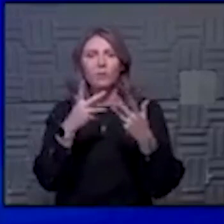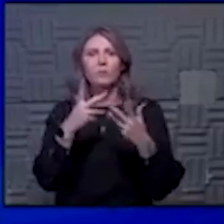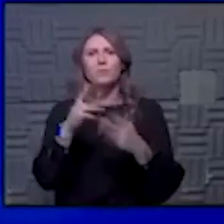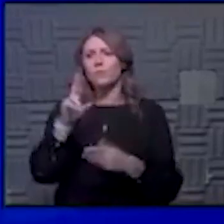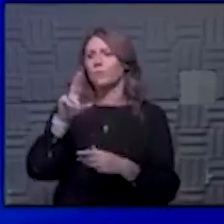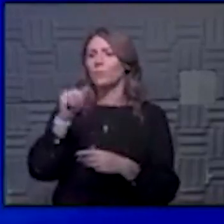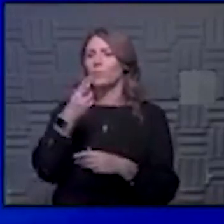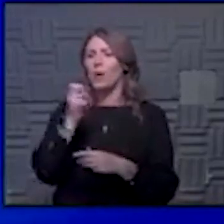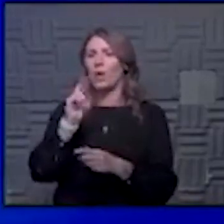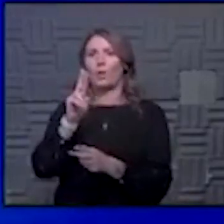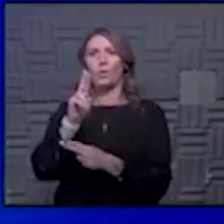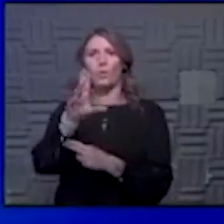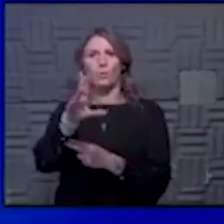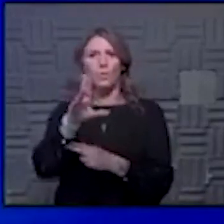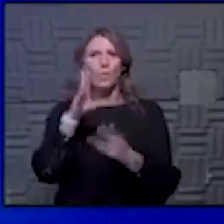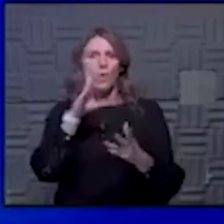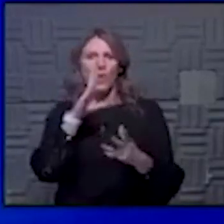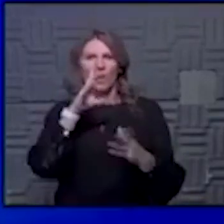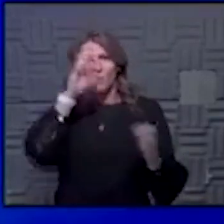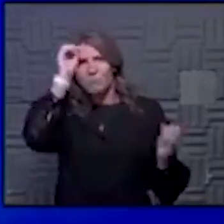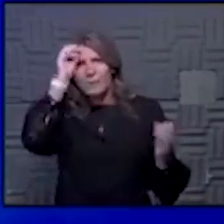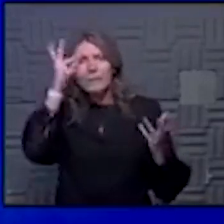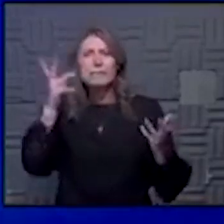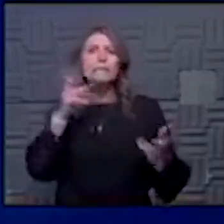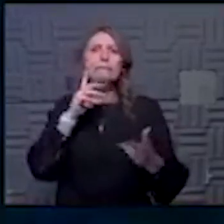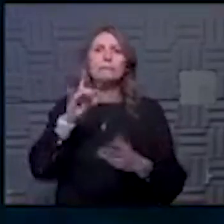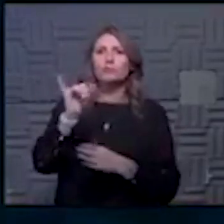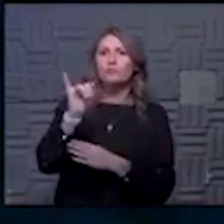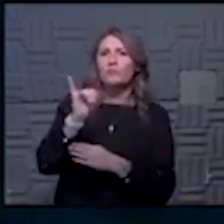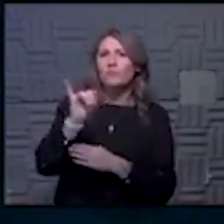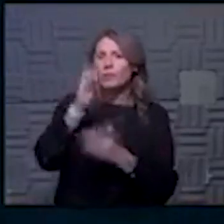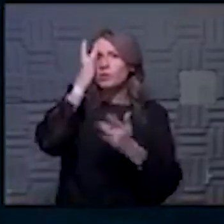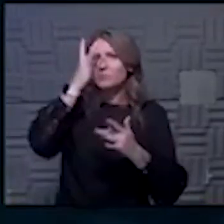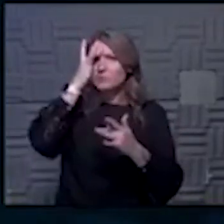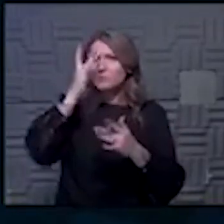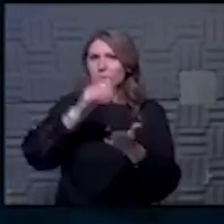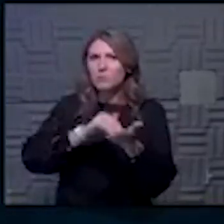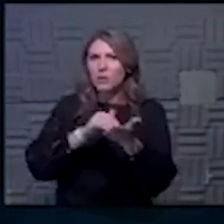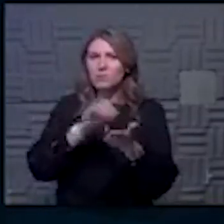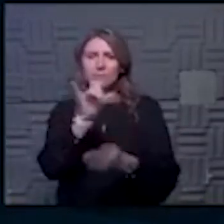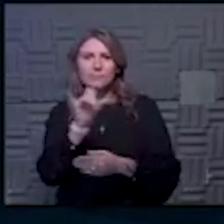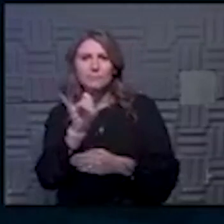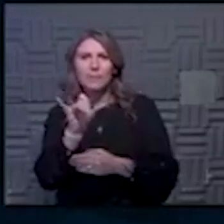your sense up there? I mean, you're an infectious disease doc like Hawkinson here.